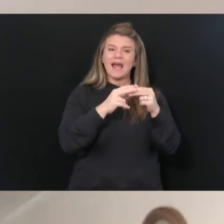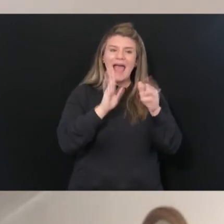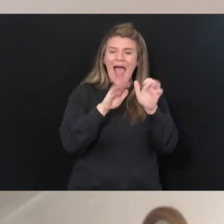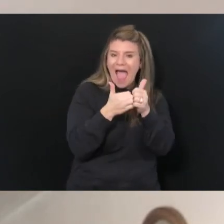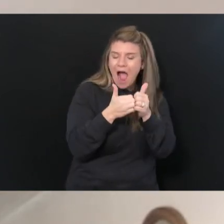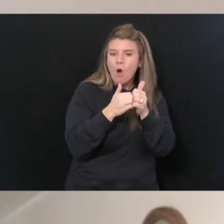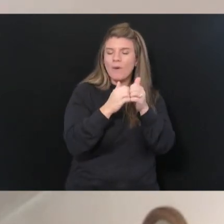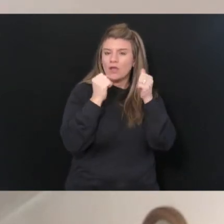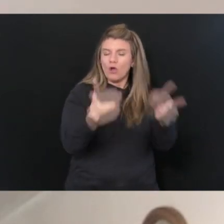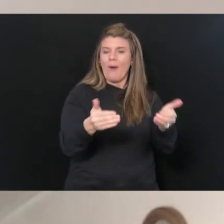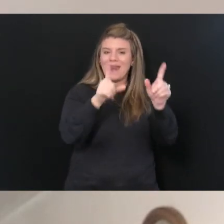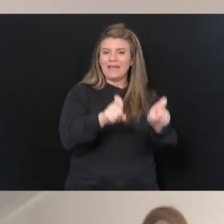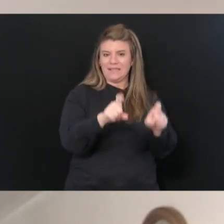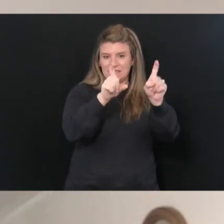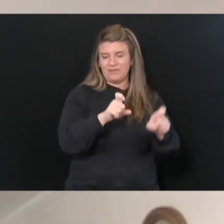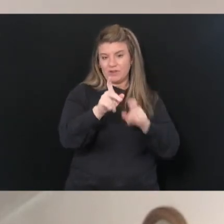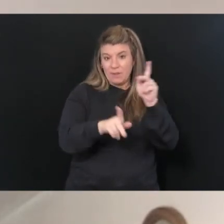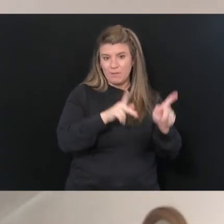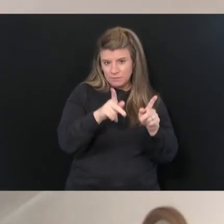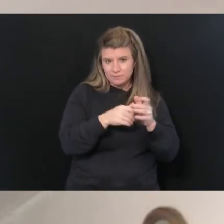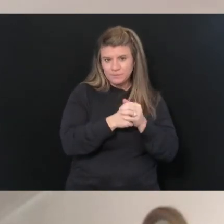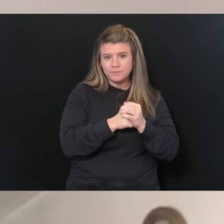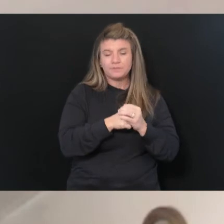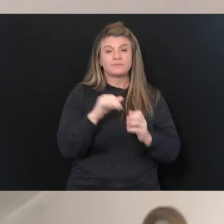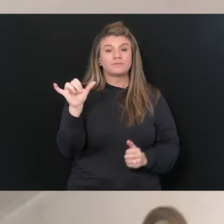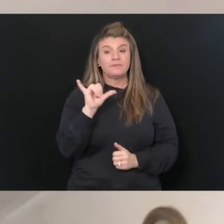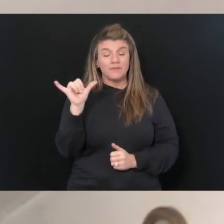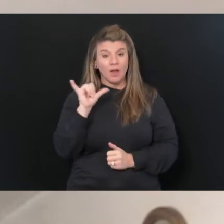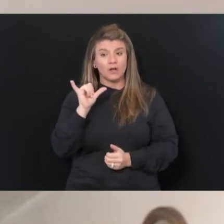of getting people tested, but also to save our